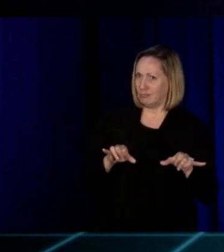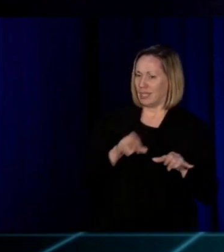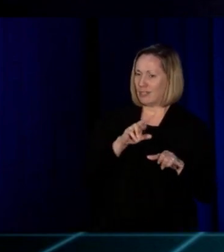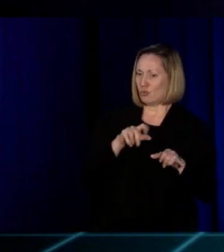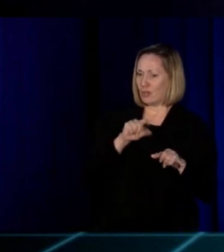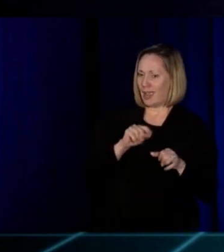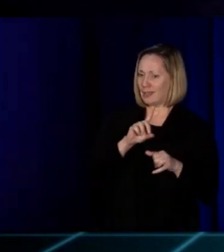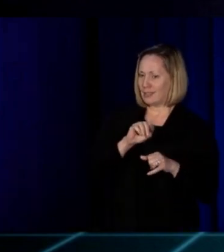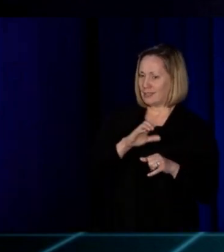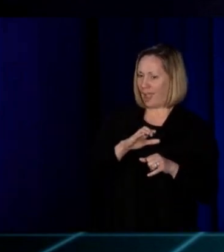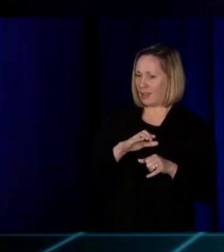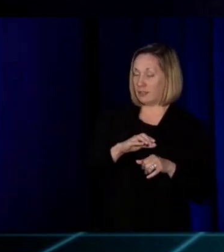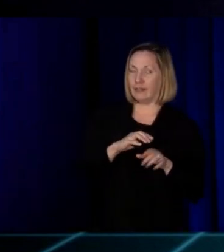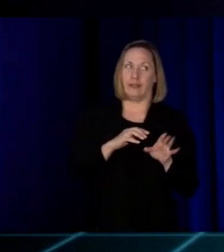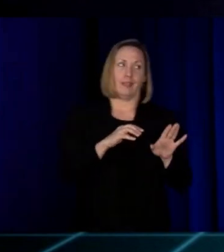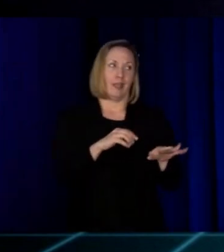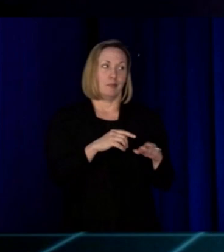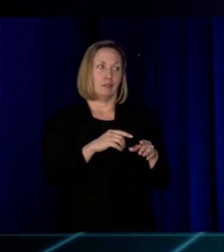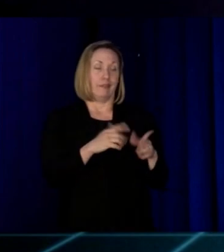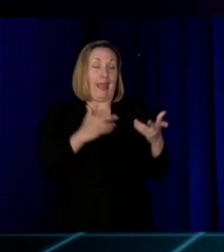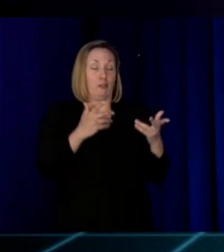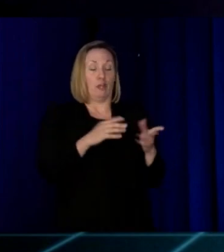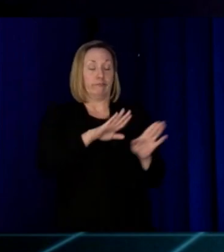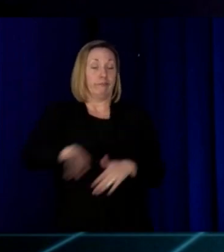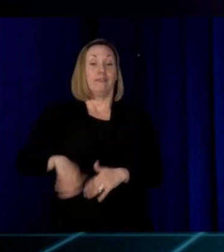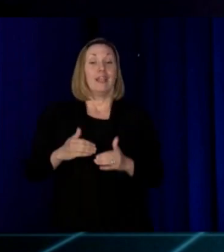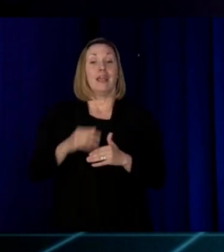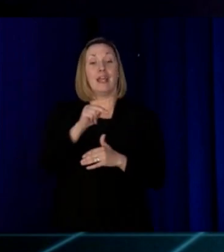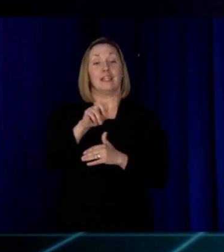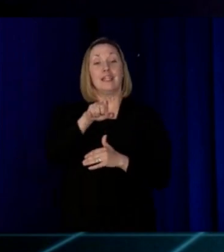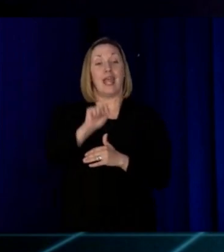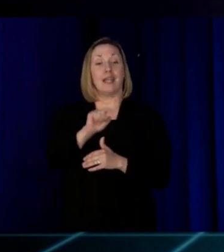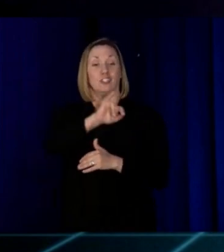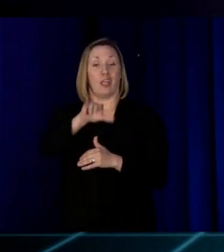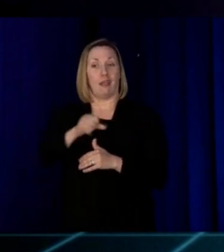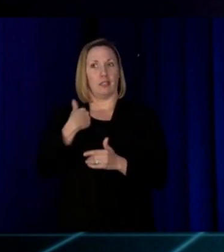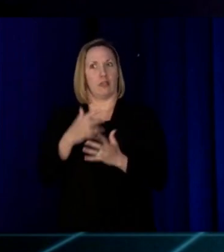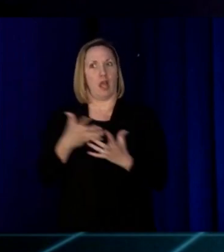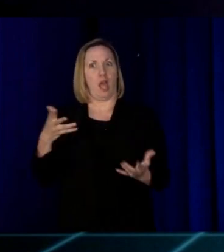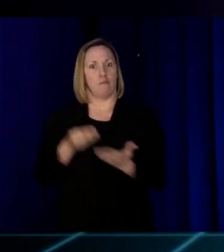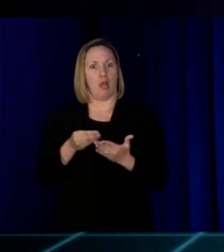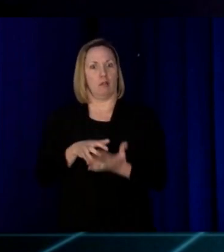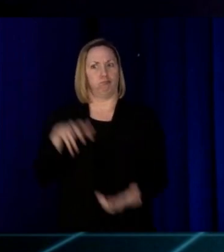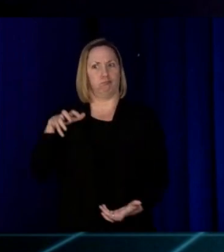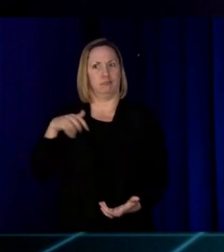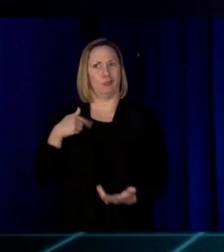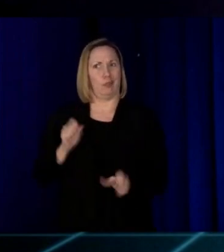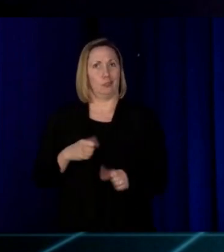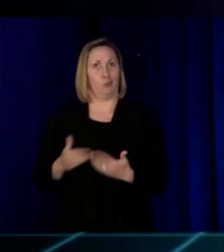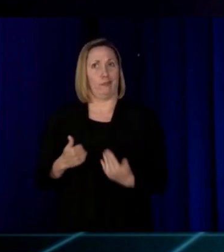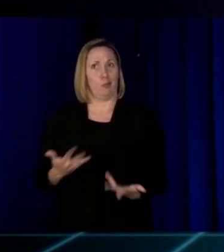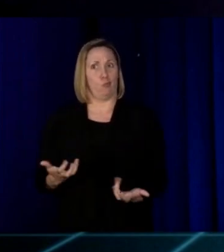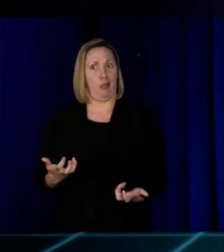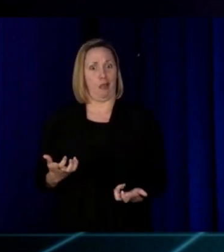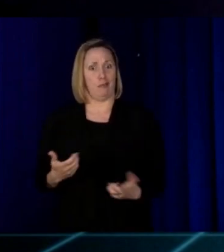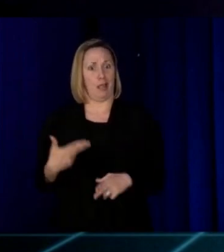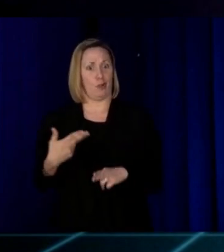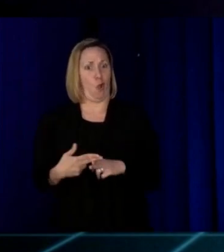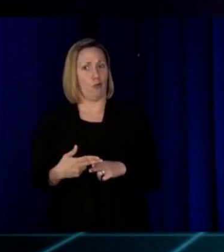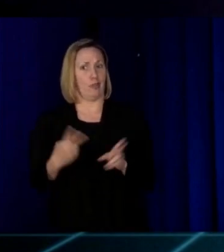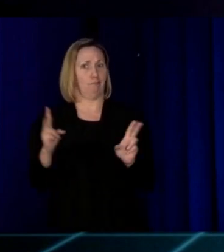but I don't know. Next.js, they have a lot of money, so they could just do whatever they want and call them